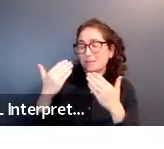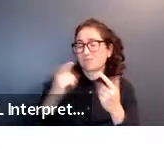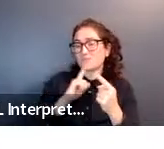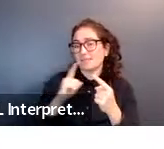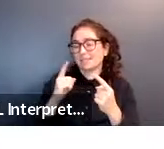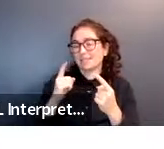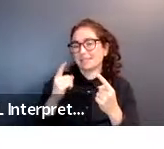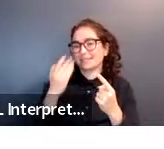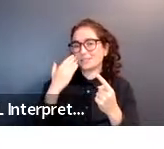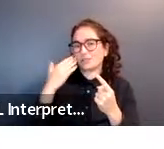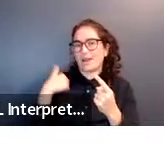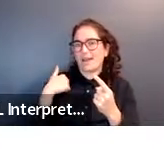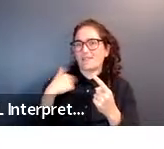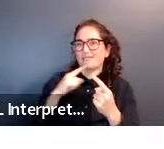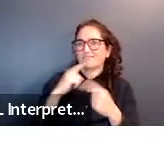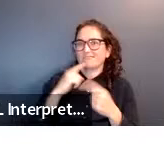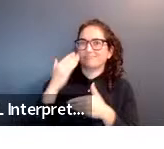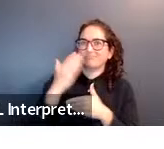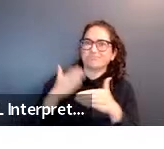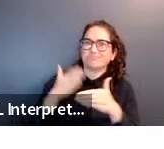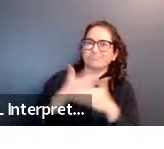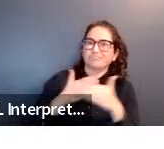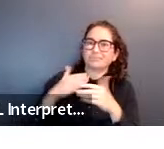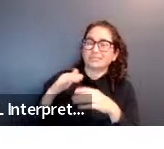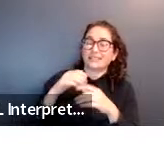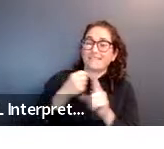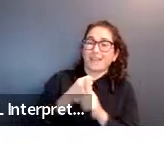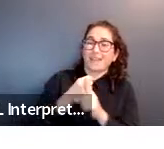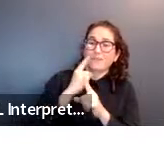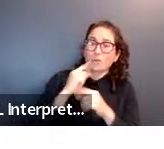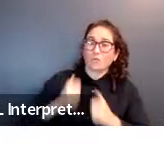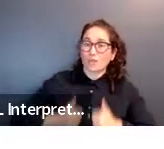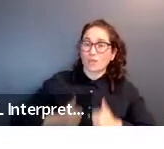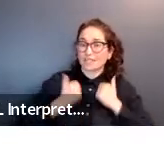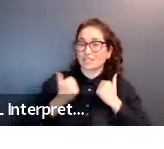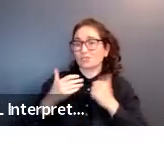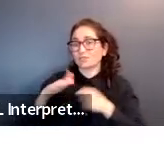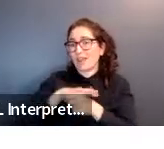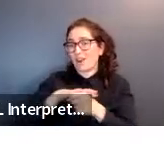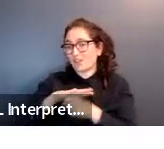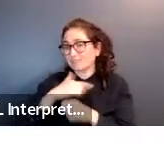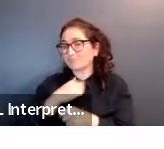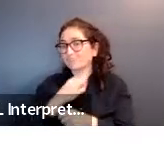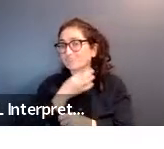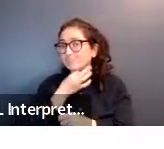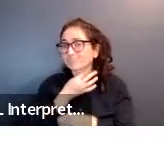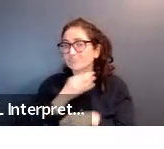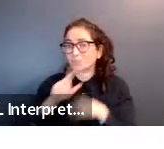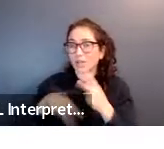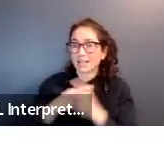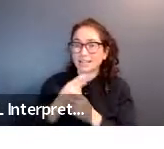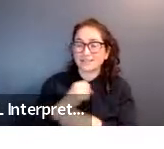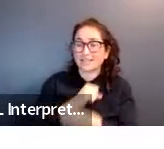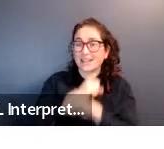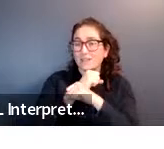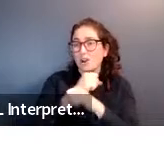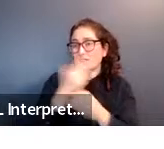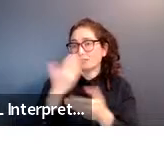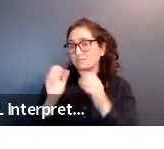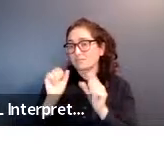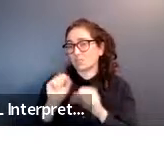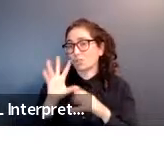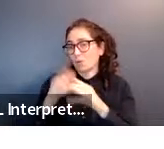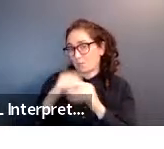nuisance effect in residential areas. So I'm just wondering what kind of safeguards you might incorporate